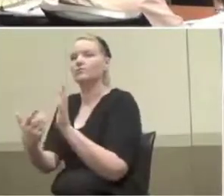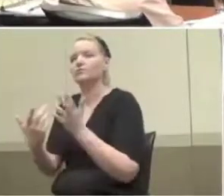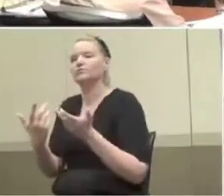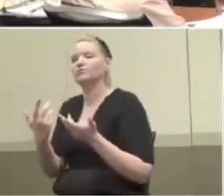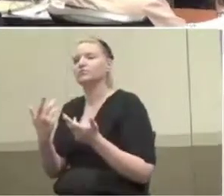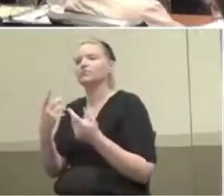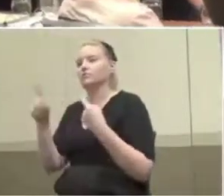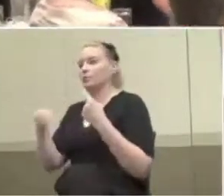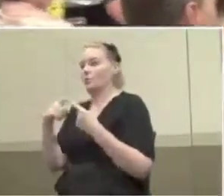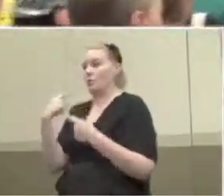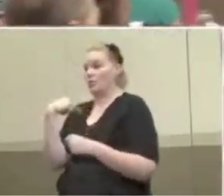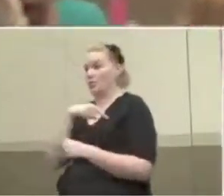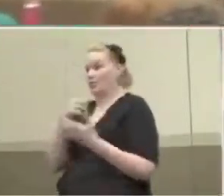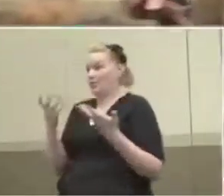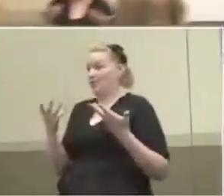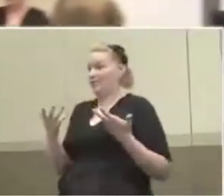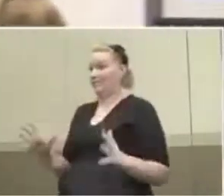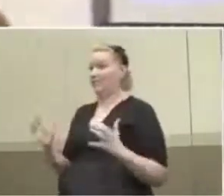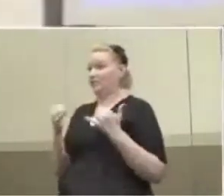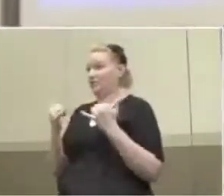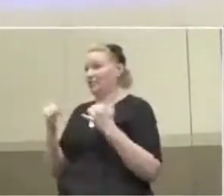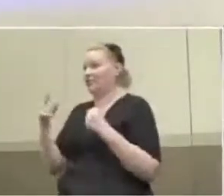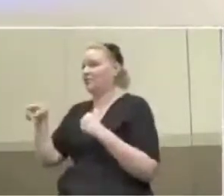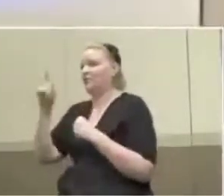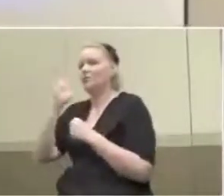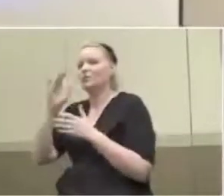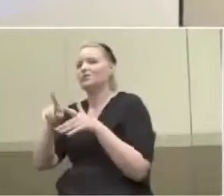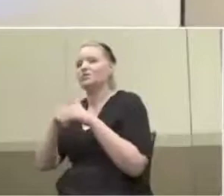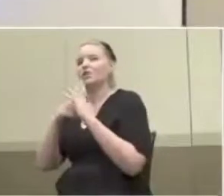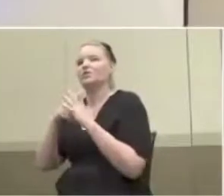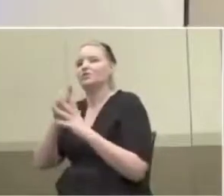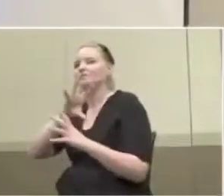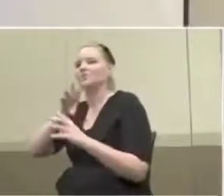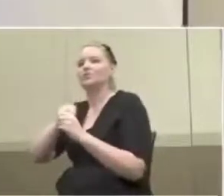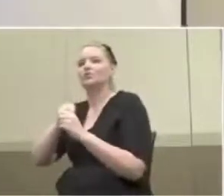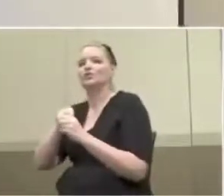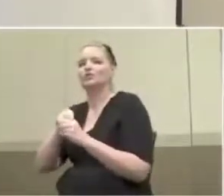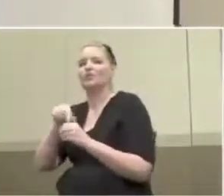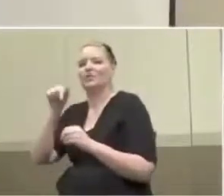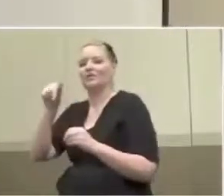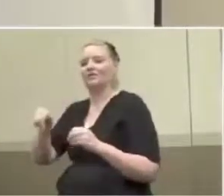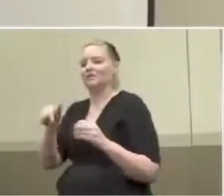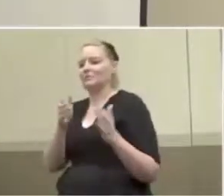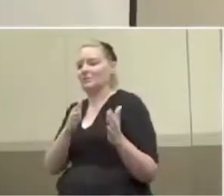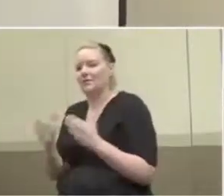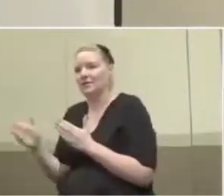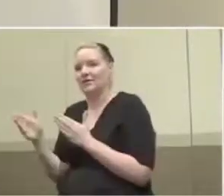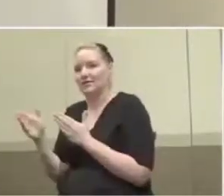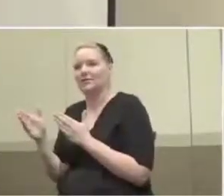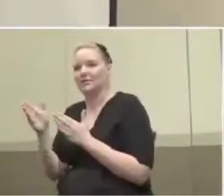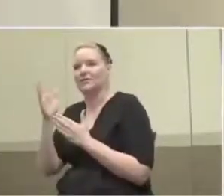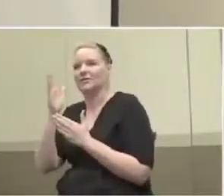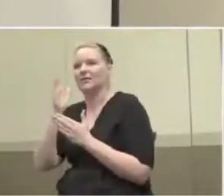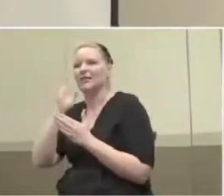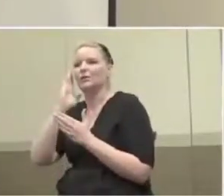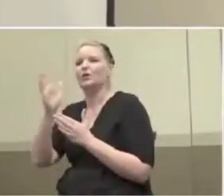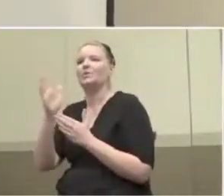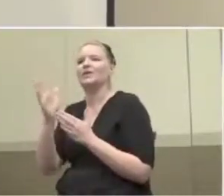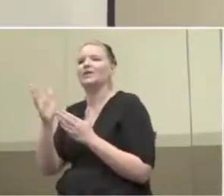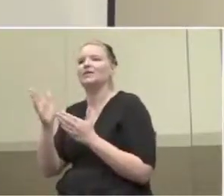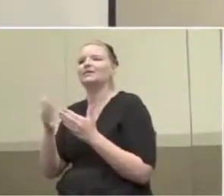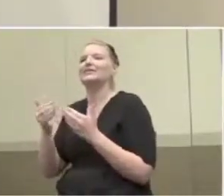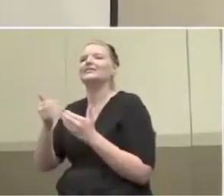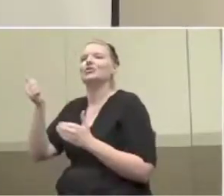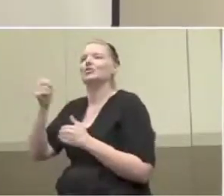we finish today, and if you start to implement these techniques and this frame of reference, it'll become second hand for you, or